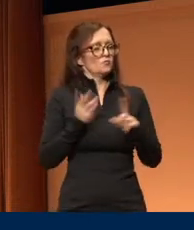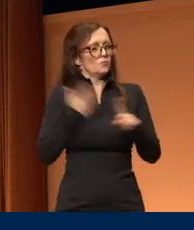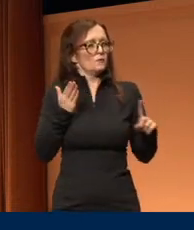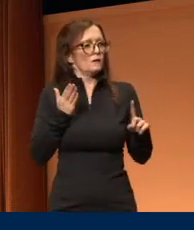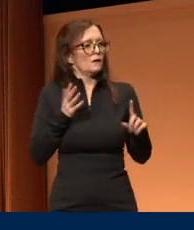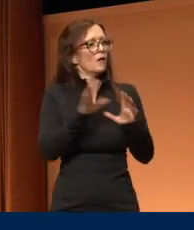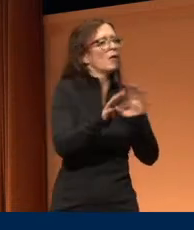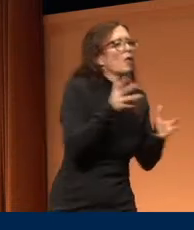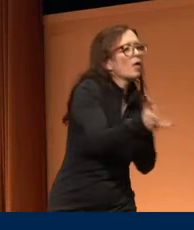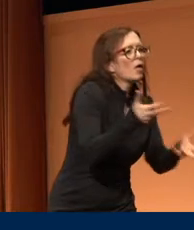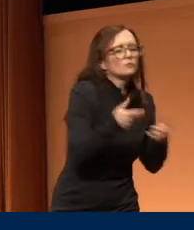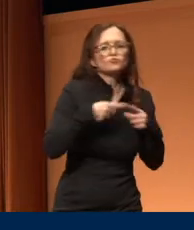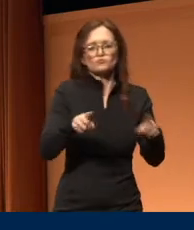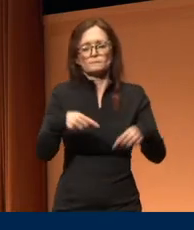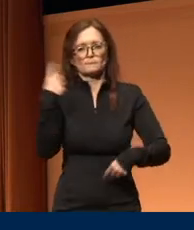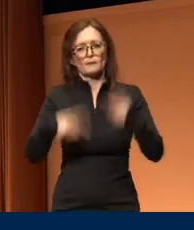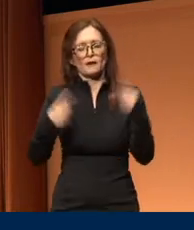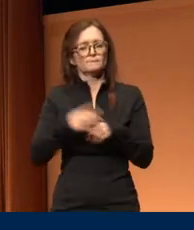to end a debate.